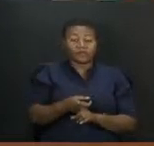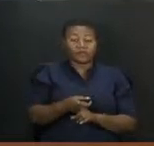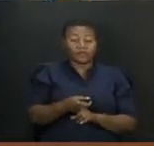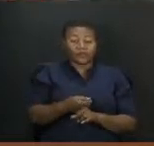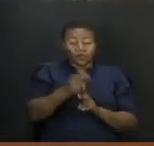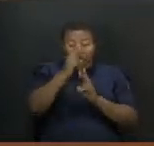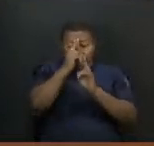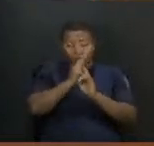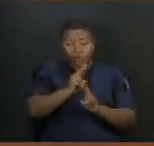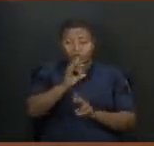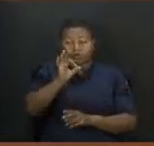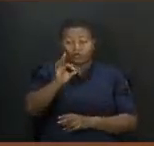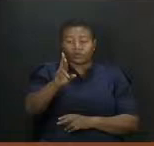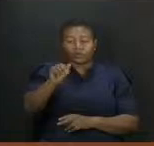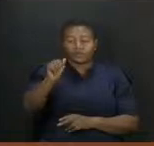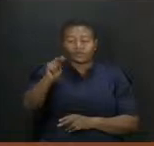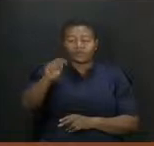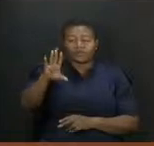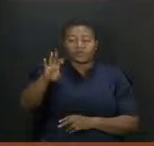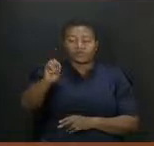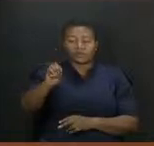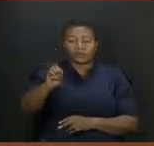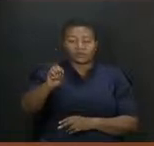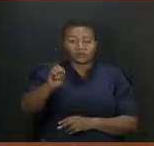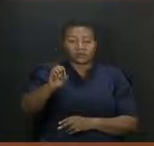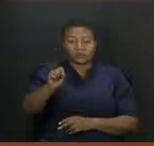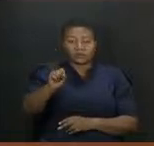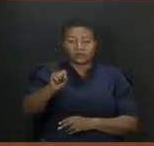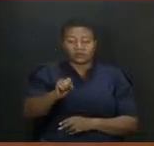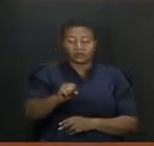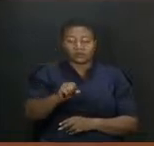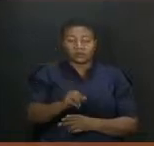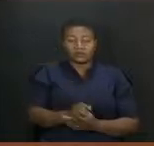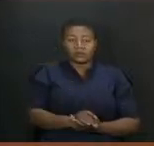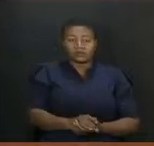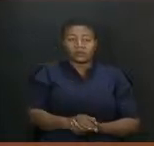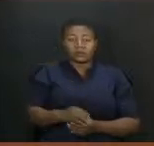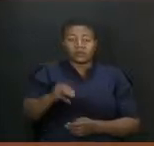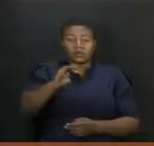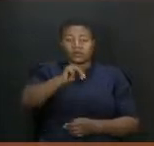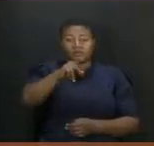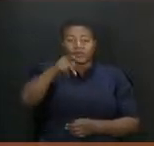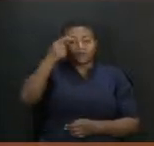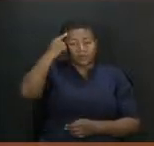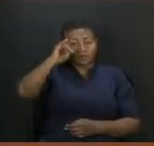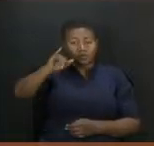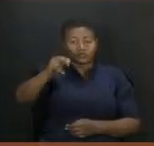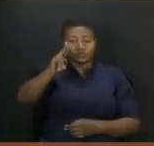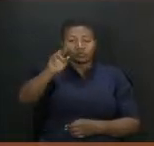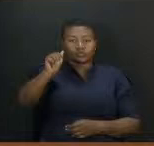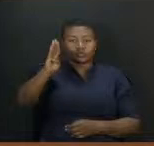Kobana Brimpong Owusu Achiao, Member of Parliament for Joaben. You have the floor.